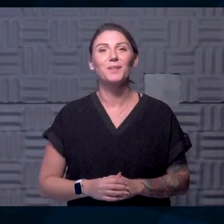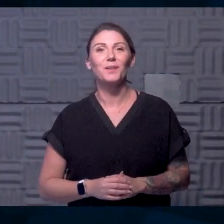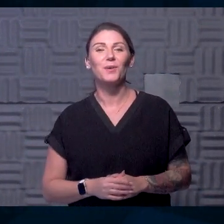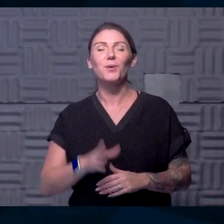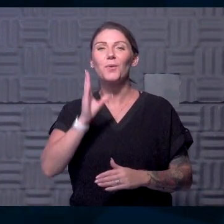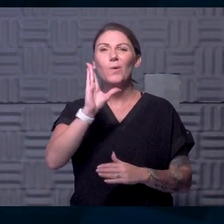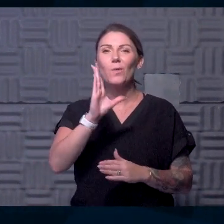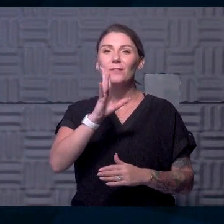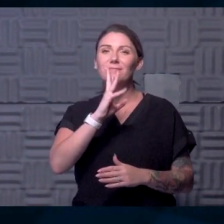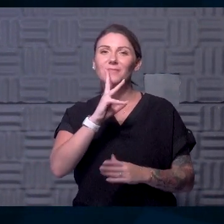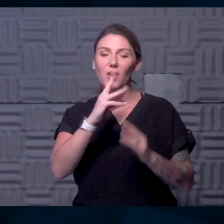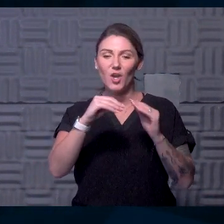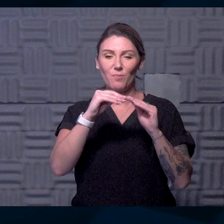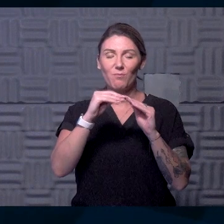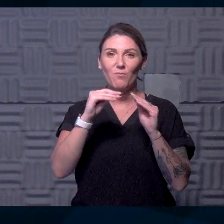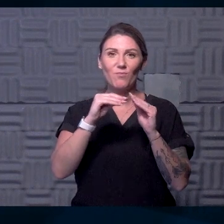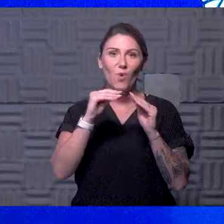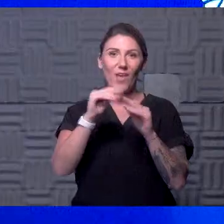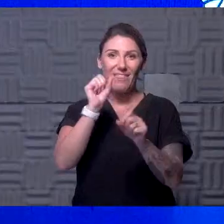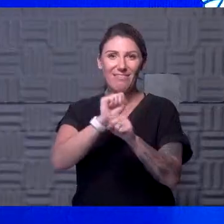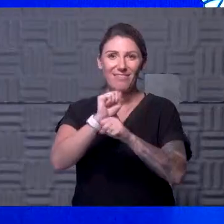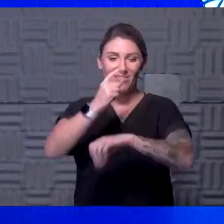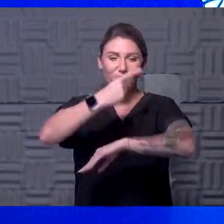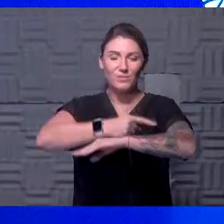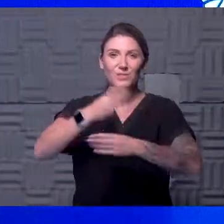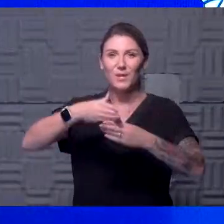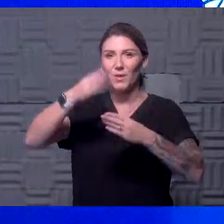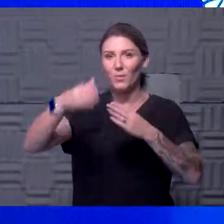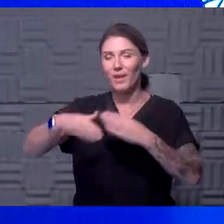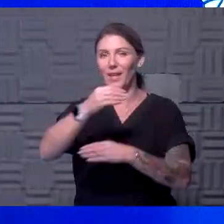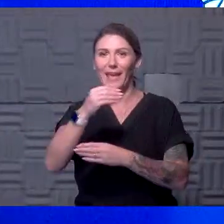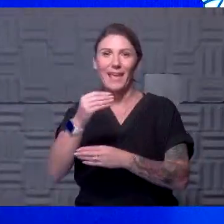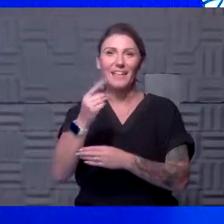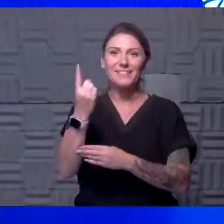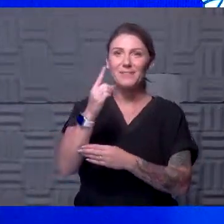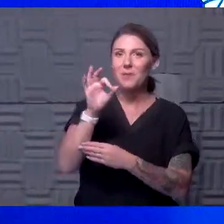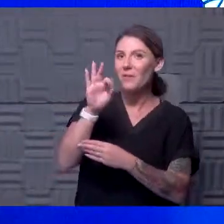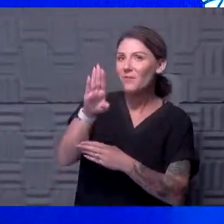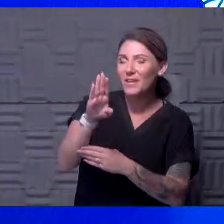We'll talk about that getting closer to the Labor Day weekend. So send those to our Facebook or email us at